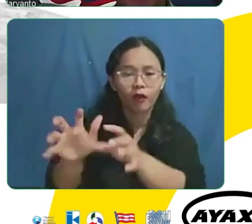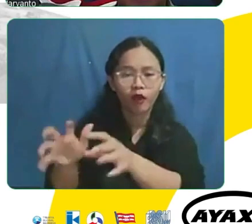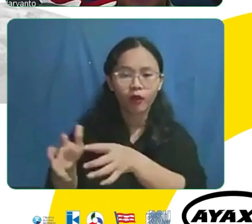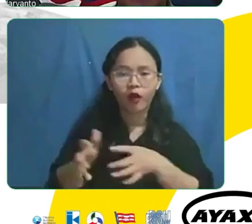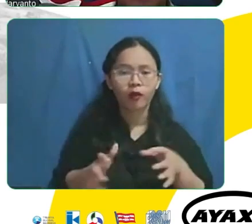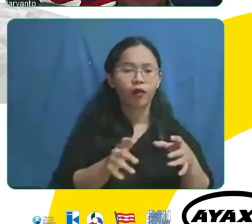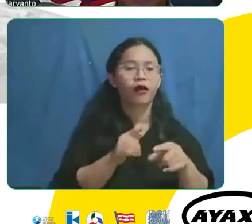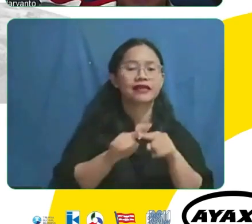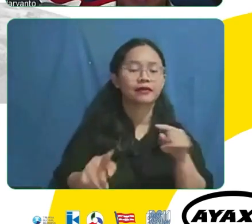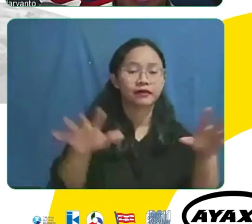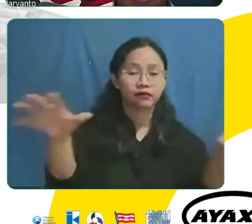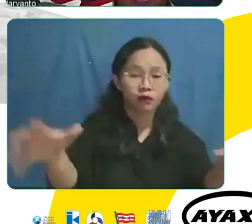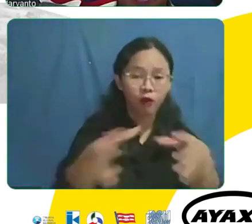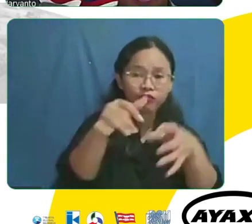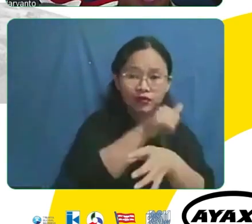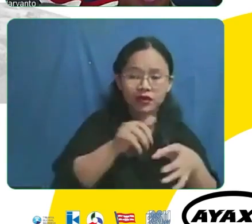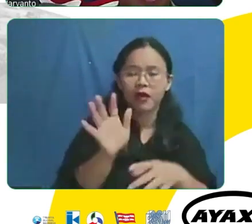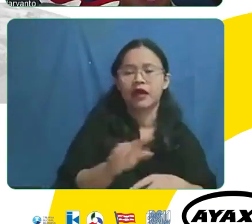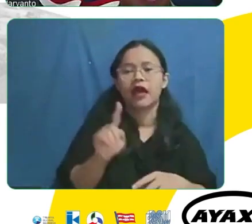Banyuwangi district,